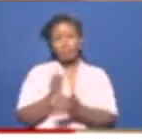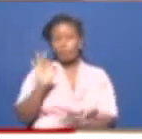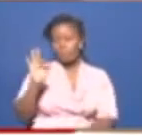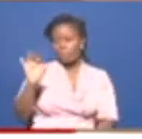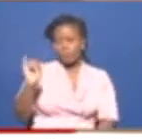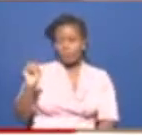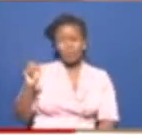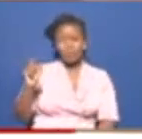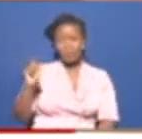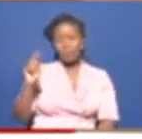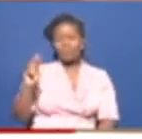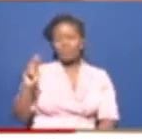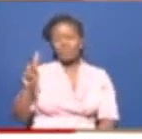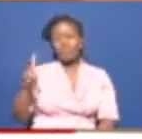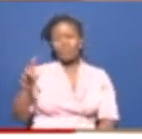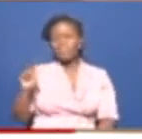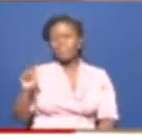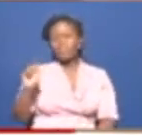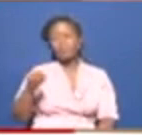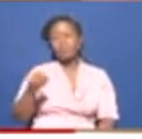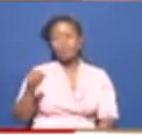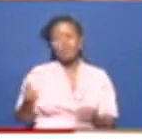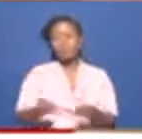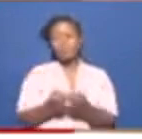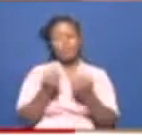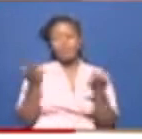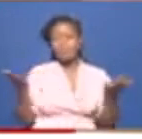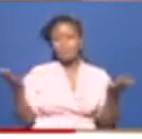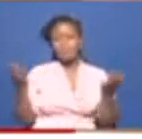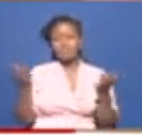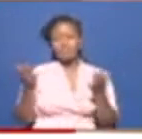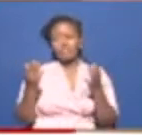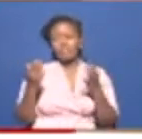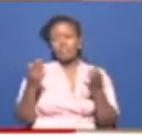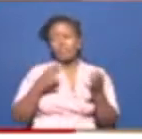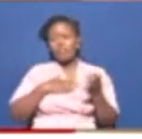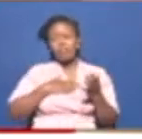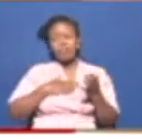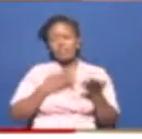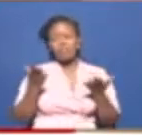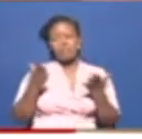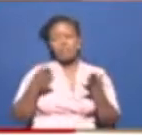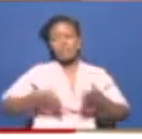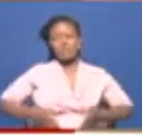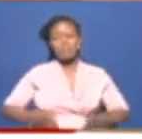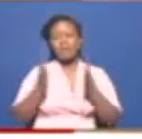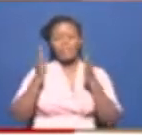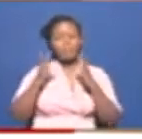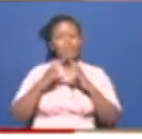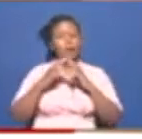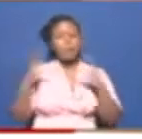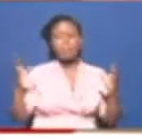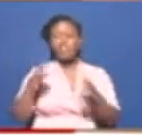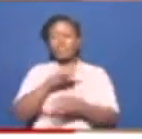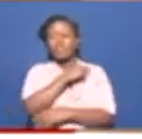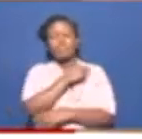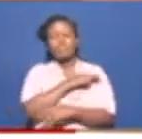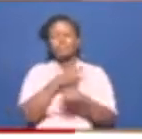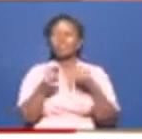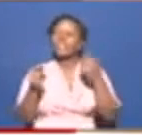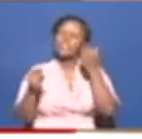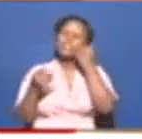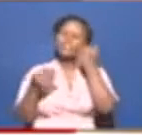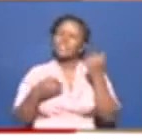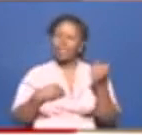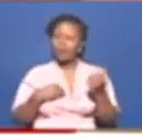woman of childbearing age. You can imagine I'm an elite, I'm a lawyer, gave birth in the city, in one of the leading hospitals in this country, and yet I have fistula. Mm-hmm. So it clearly shows